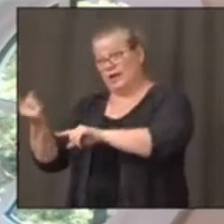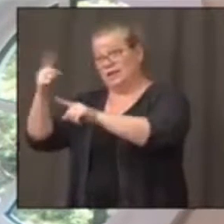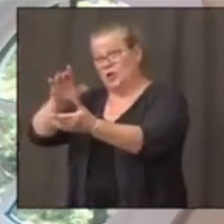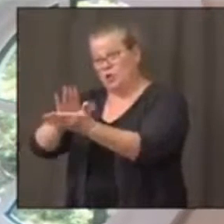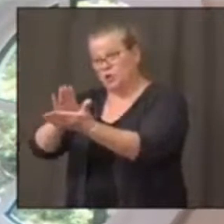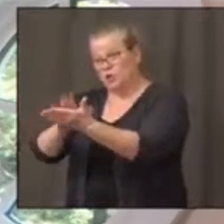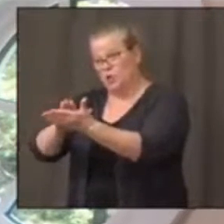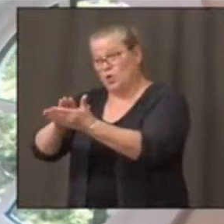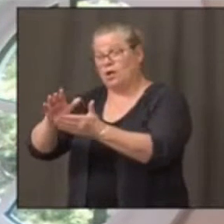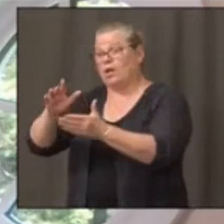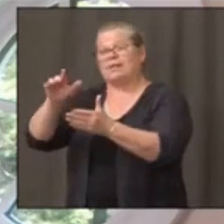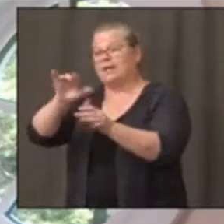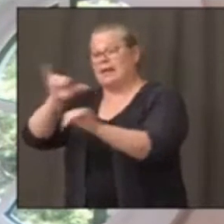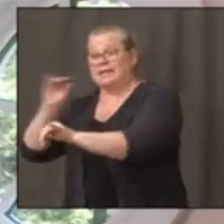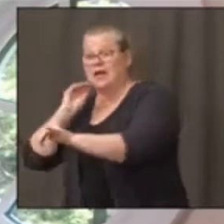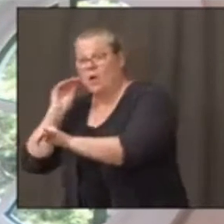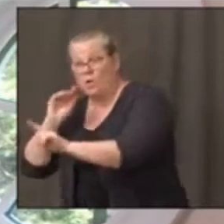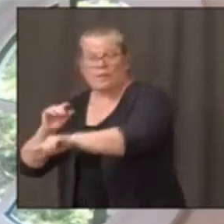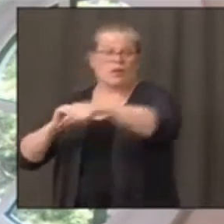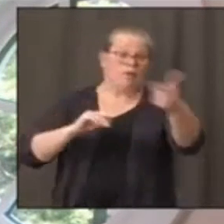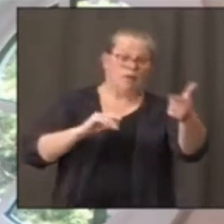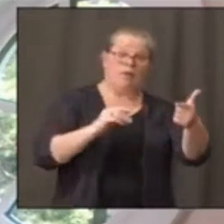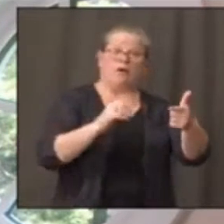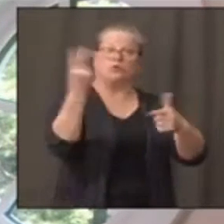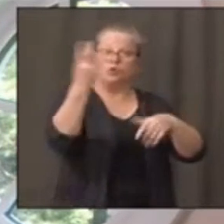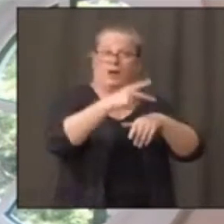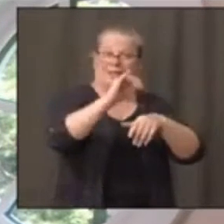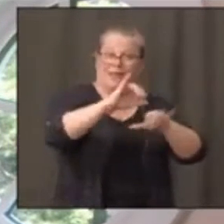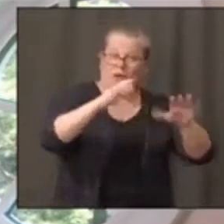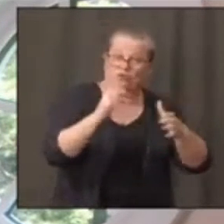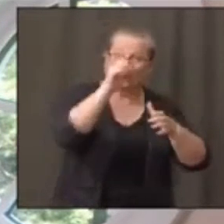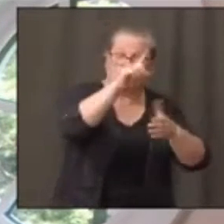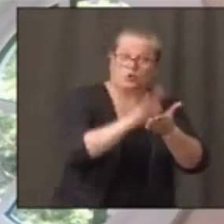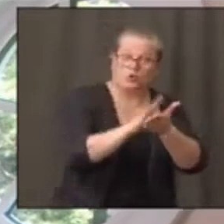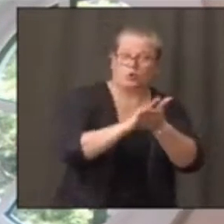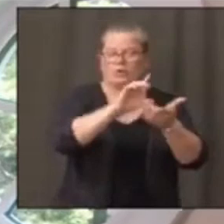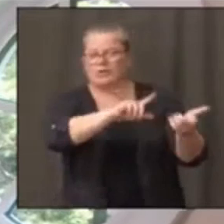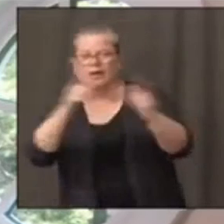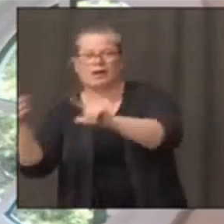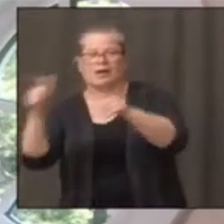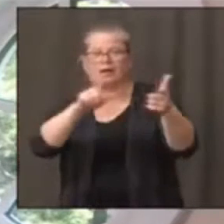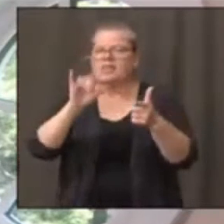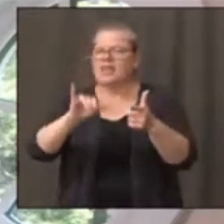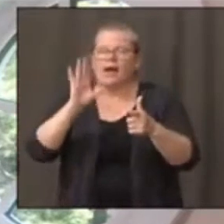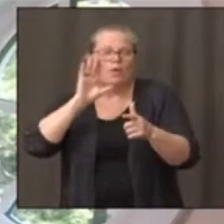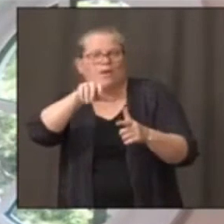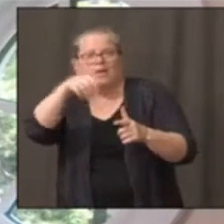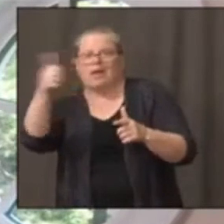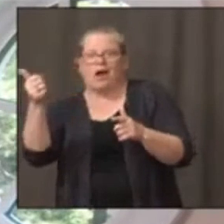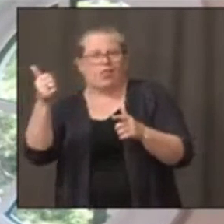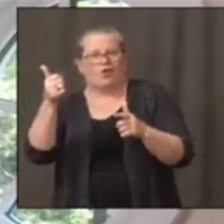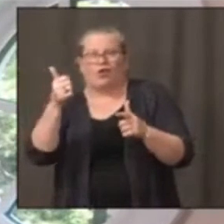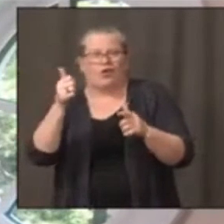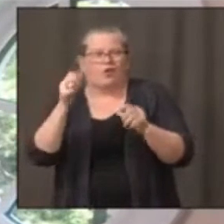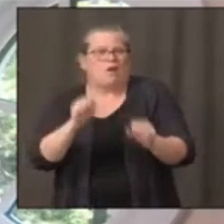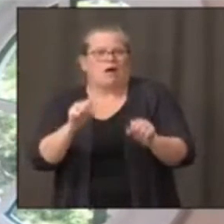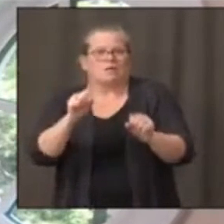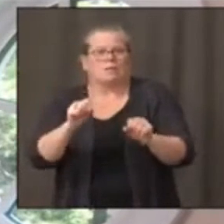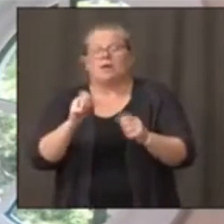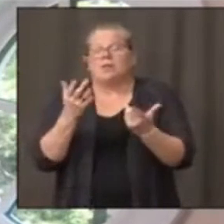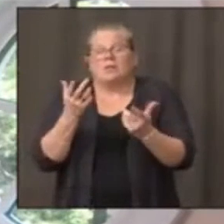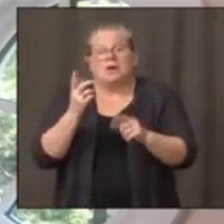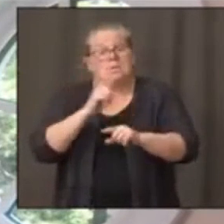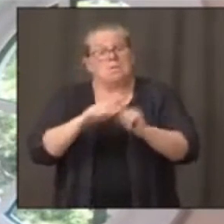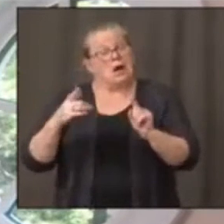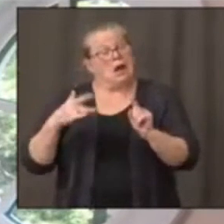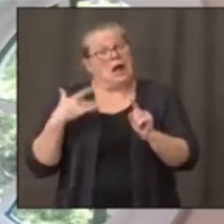school population. That would be the only other element that I've seen in other plans that you can introduce here. But I think with the use of